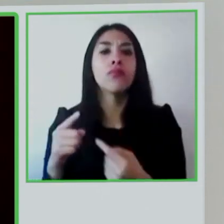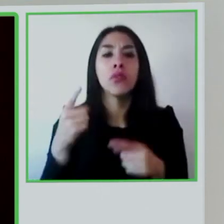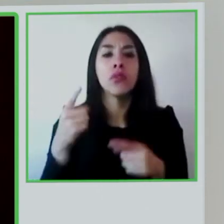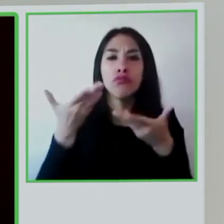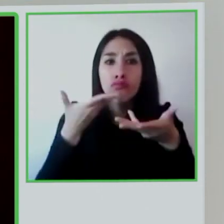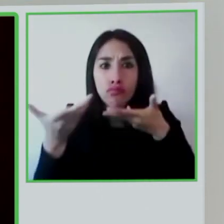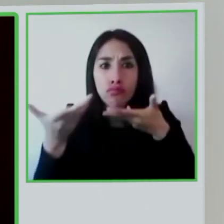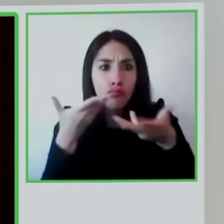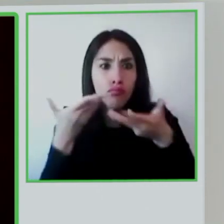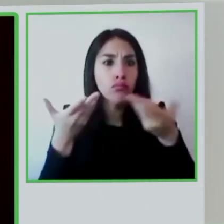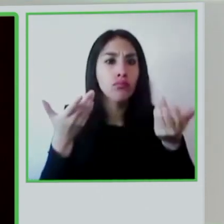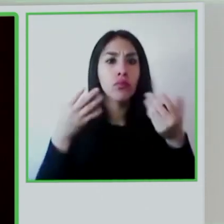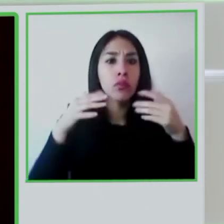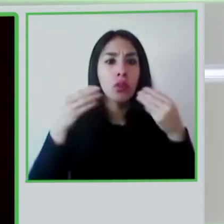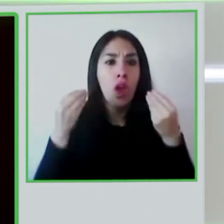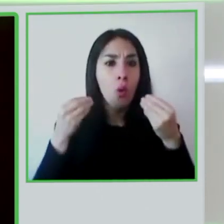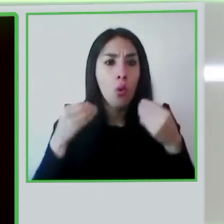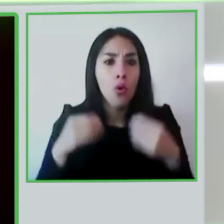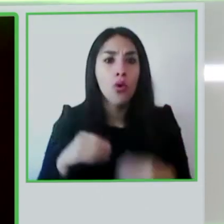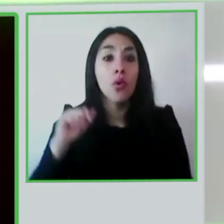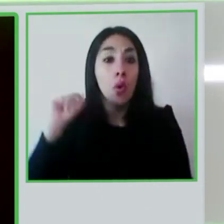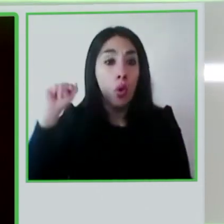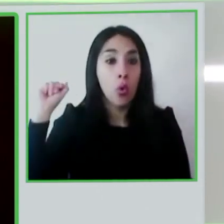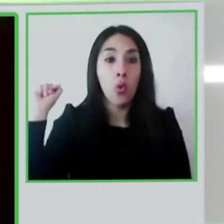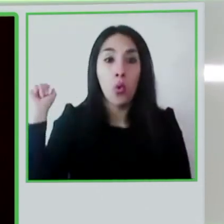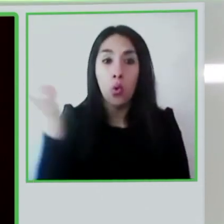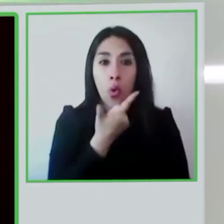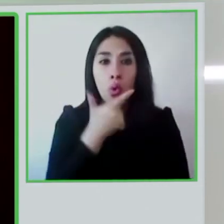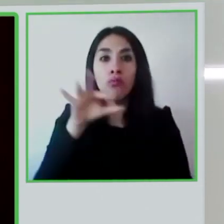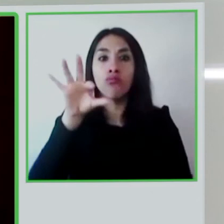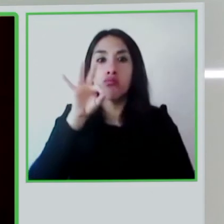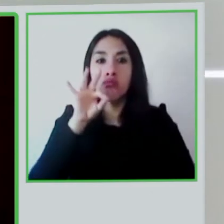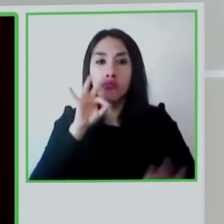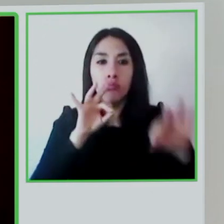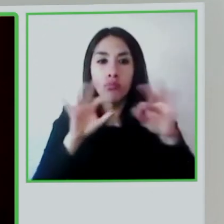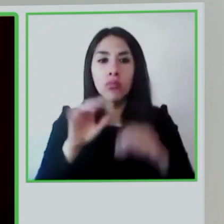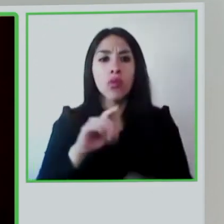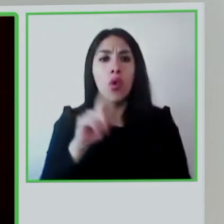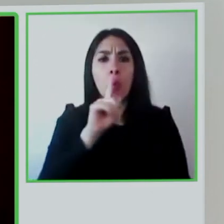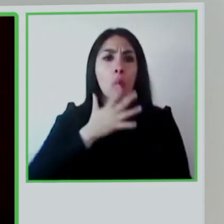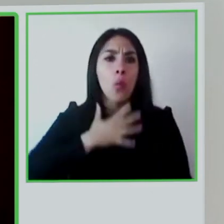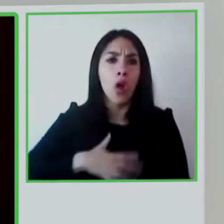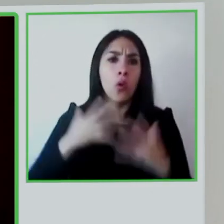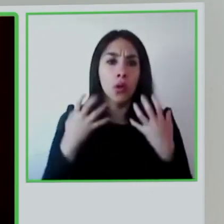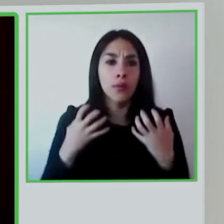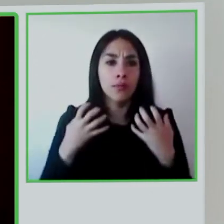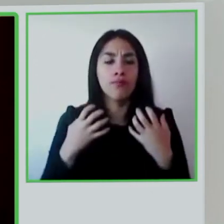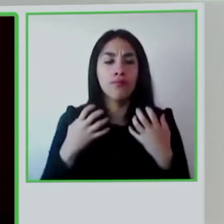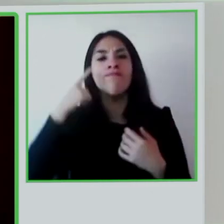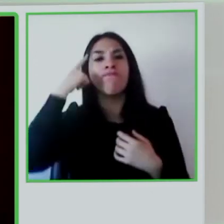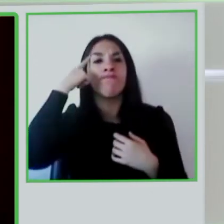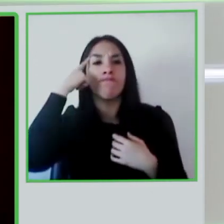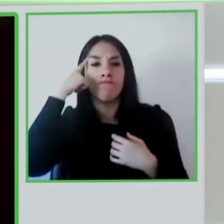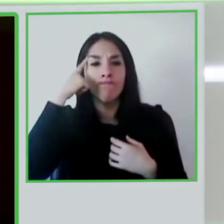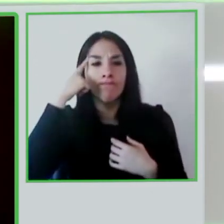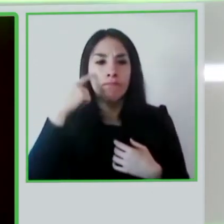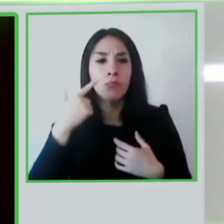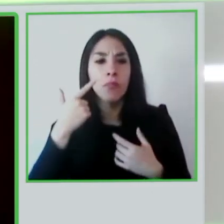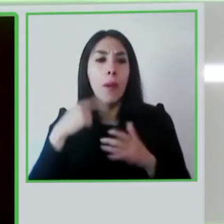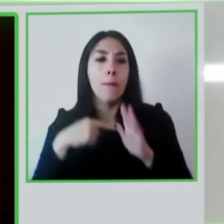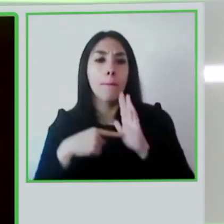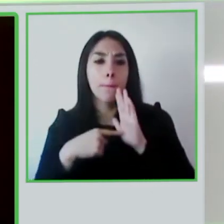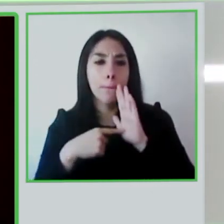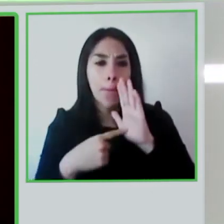Everyone based on skills. We should not assume anything. For instance, I'm Canadian, but